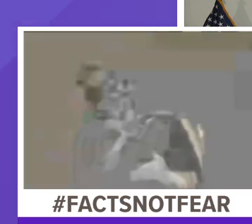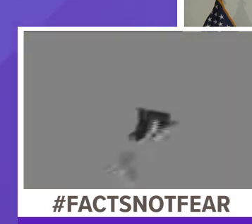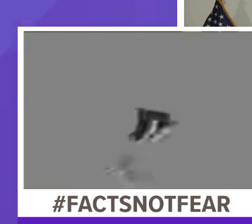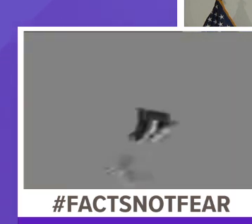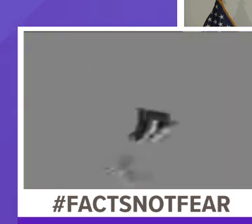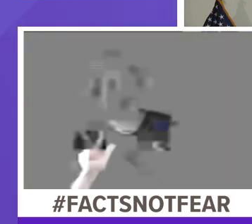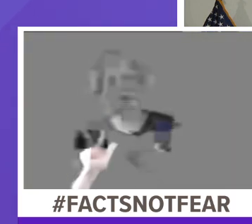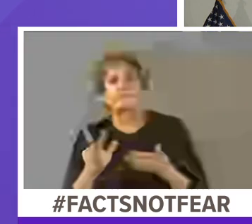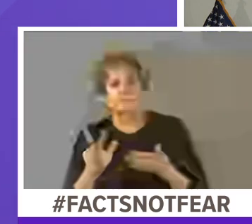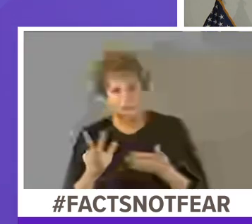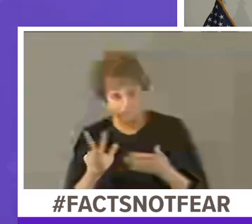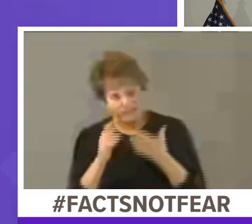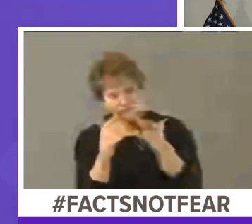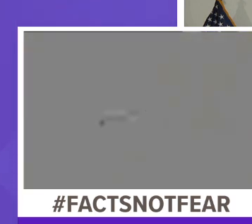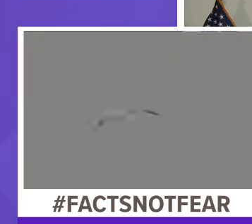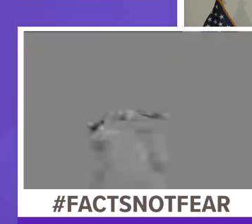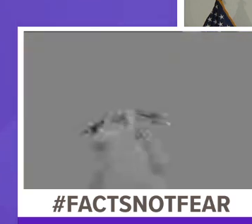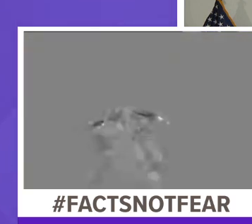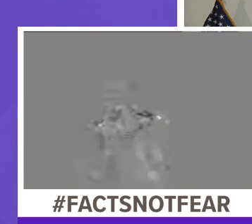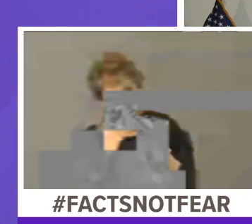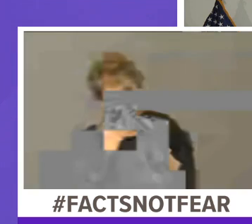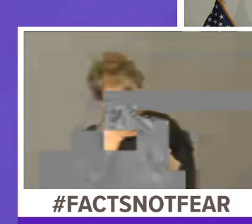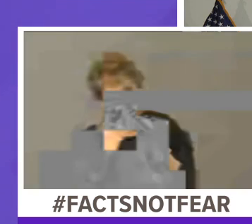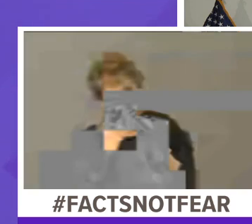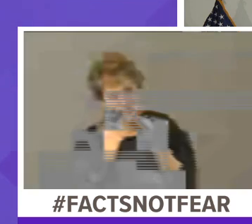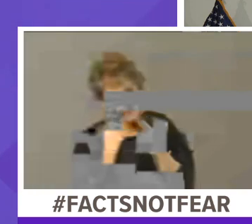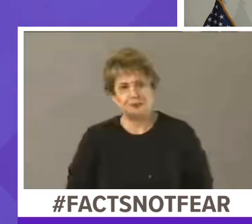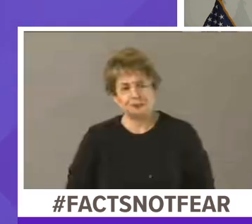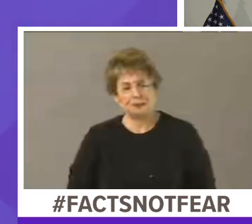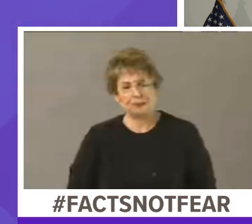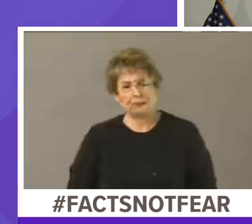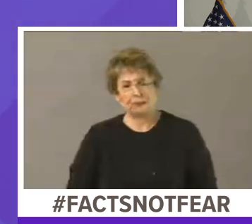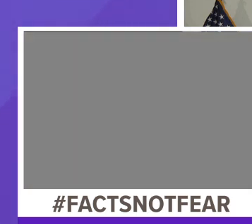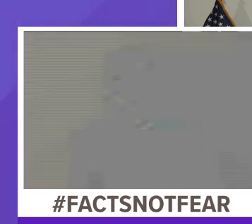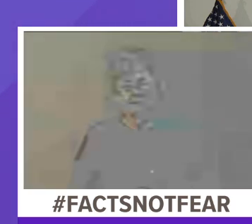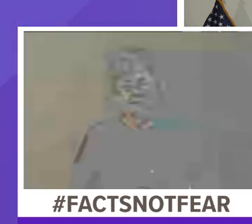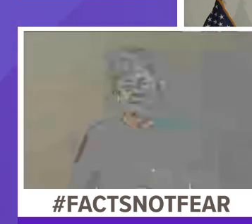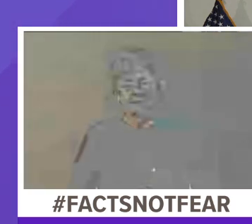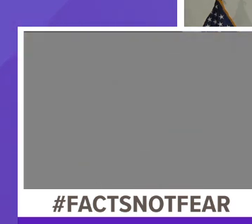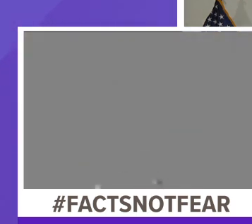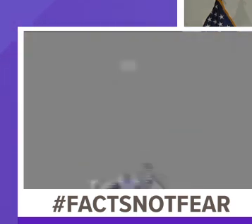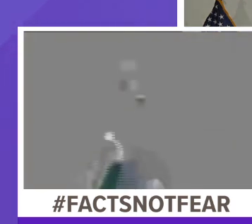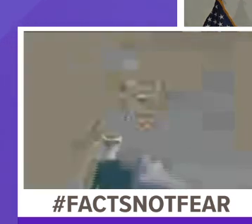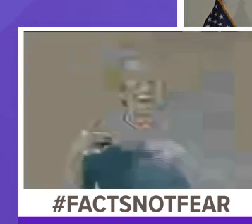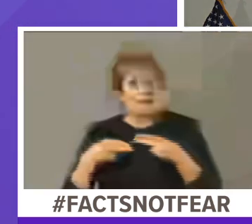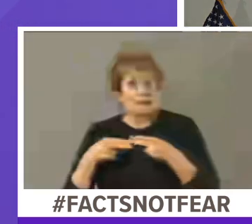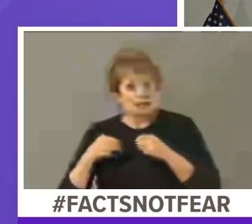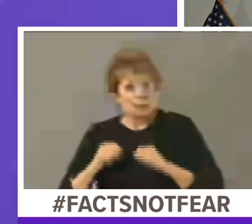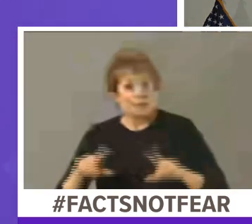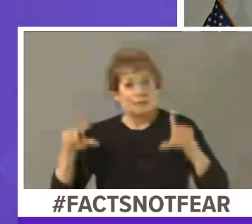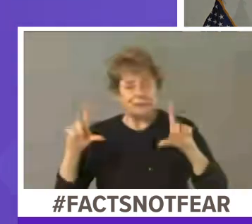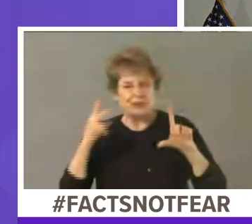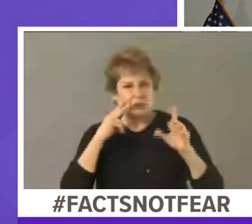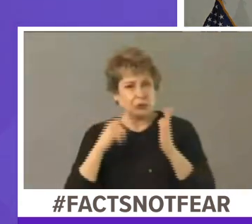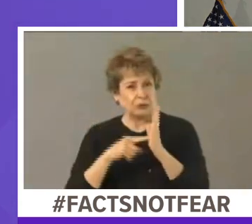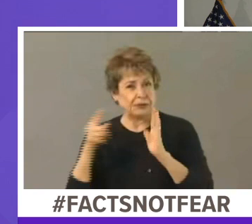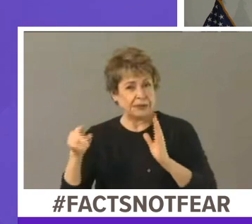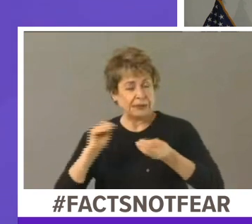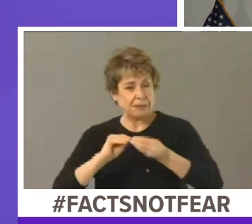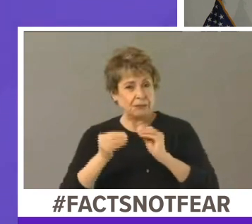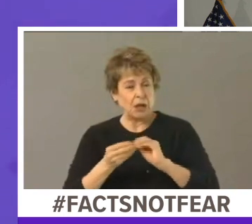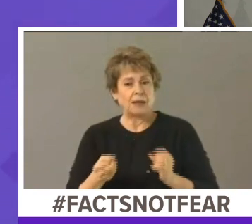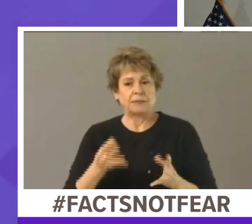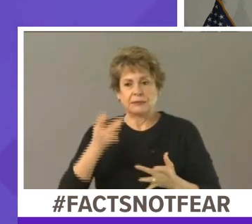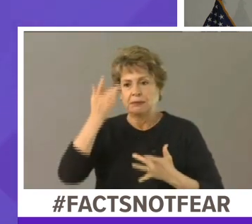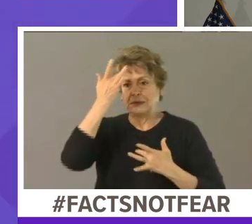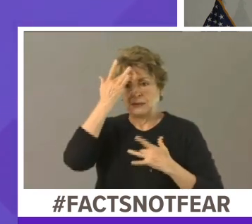Arizona. Now let's take a look at another graphic that will show how the number of cases have changed